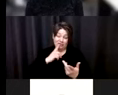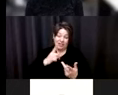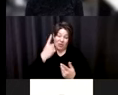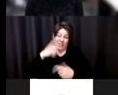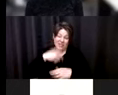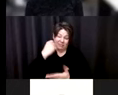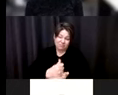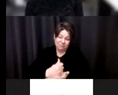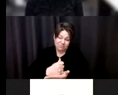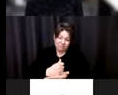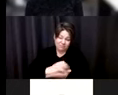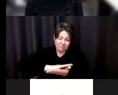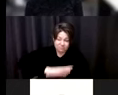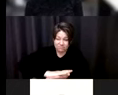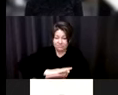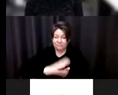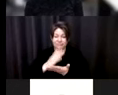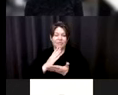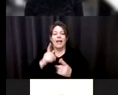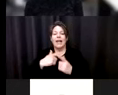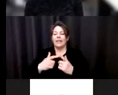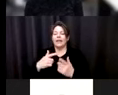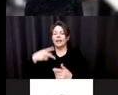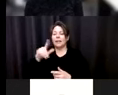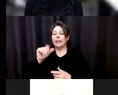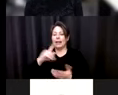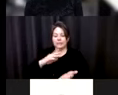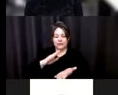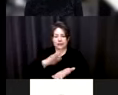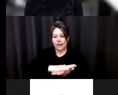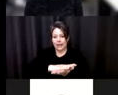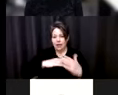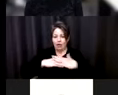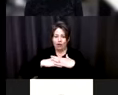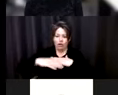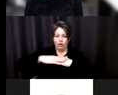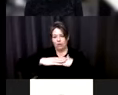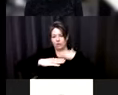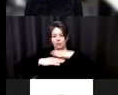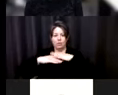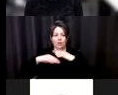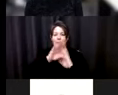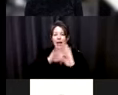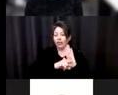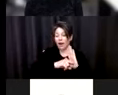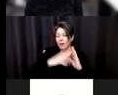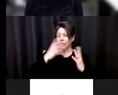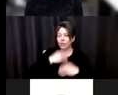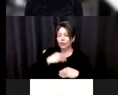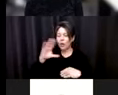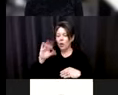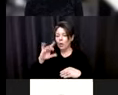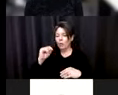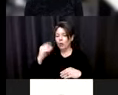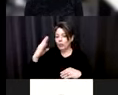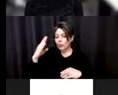And then we decided to layer the plates. So we put a background of this beautiful cobalt blue down first,